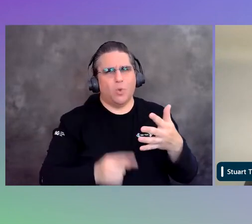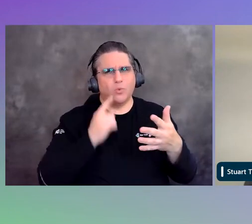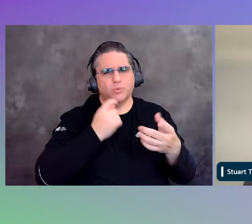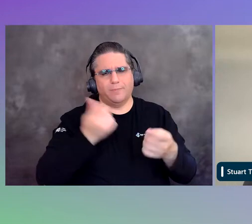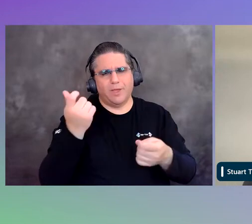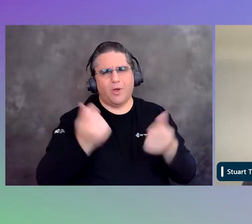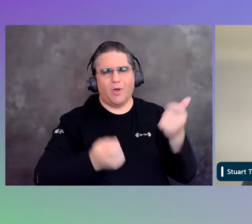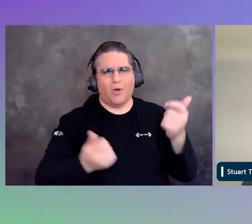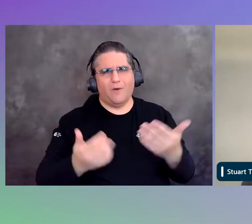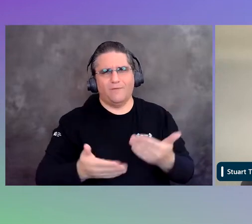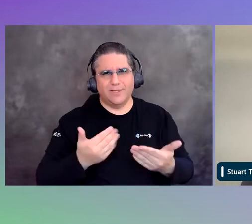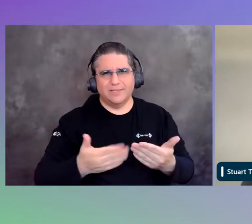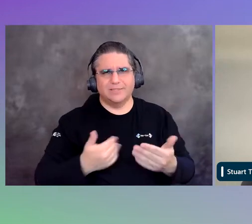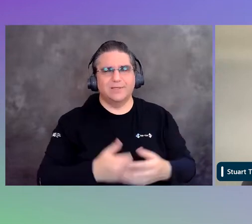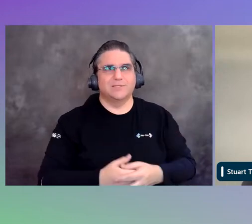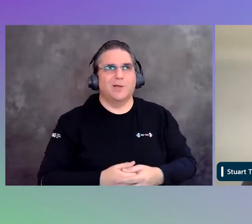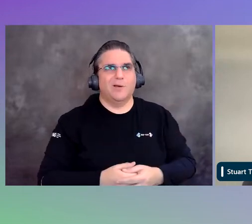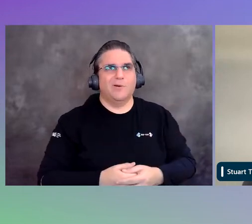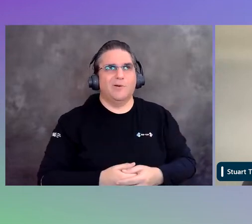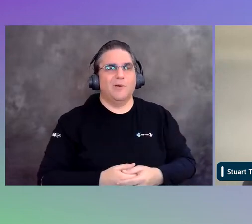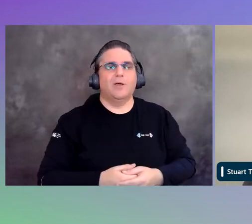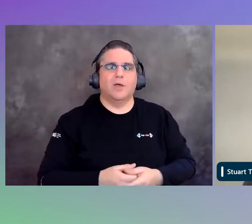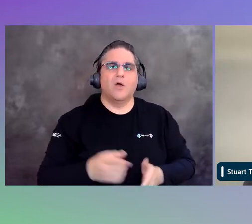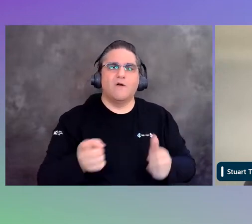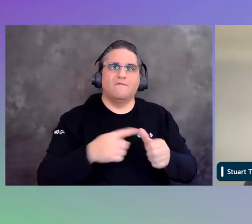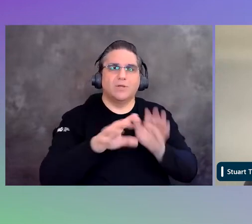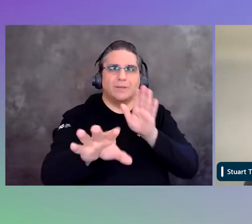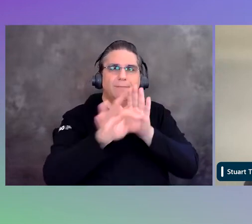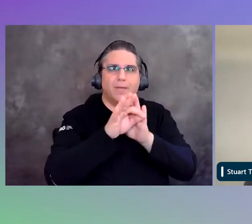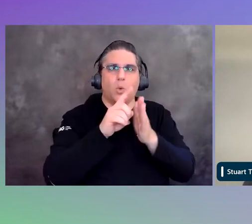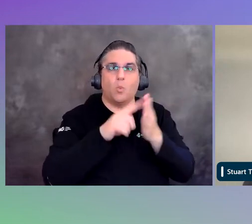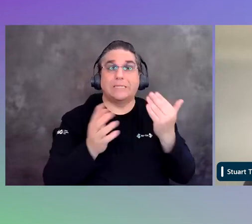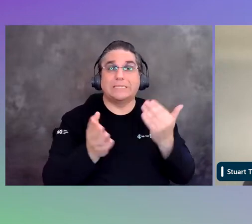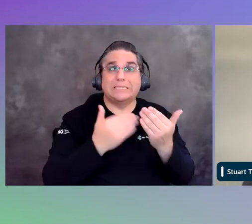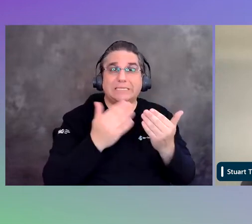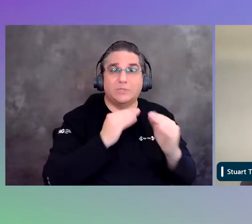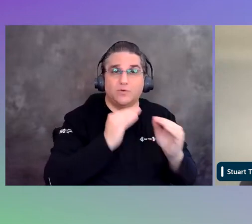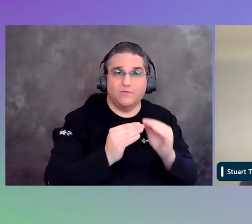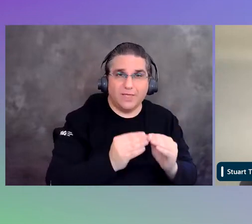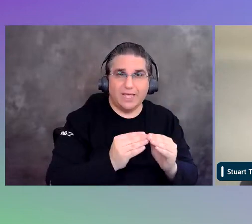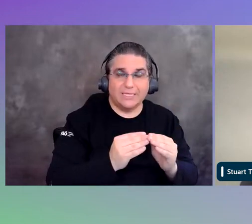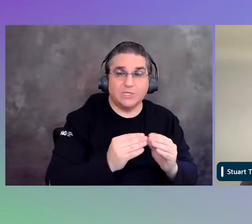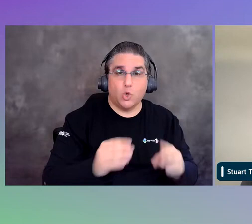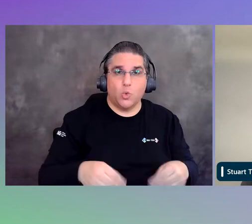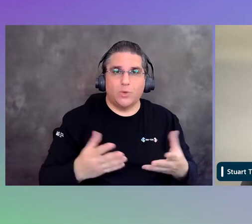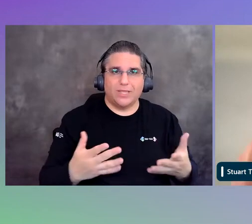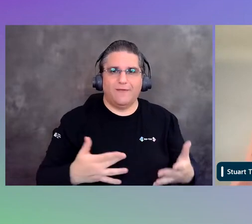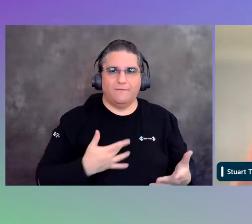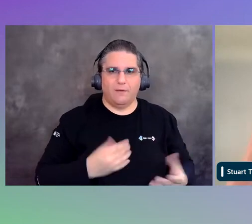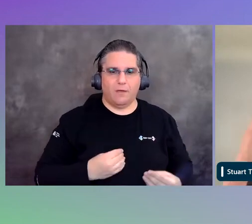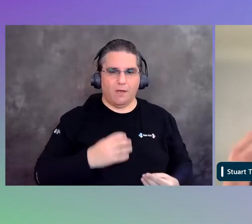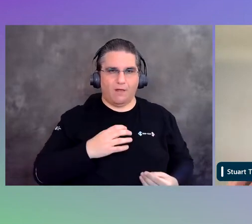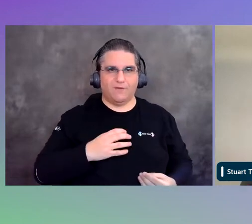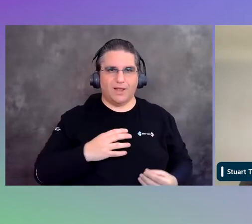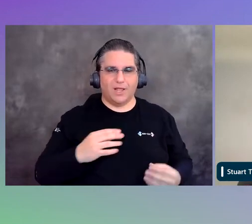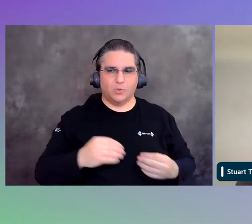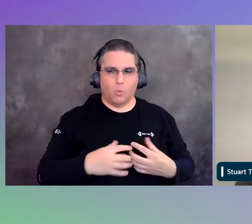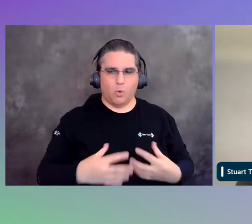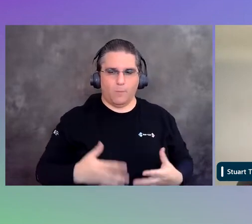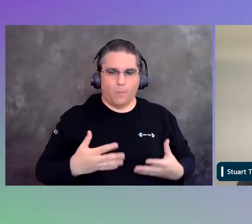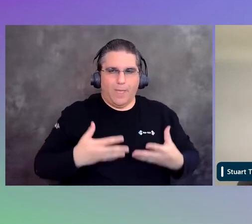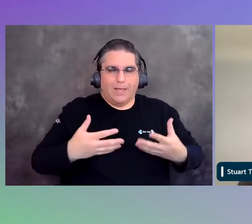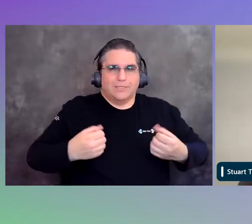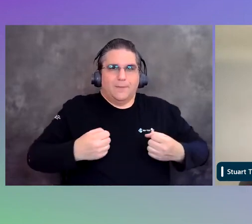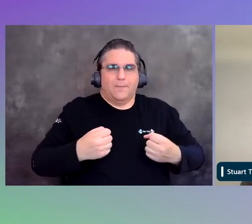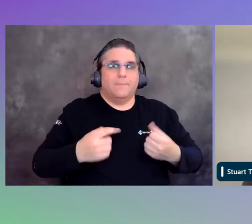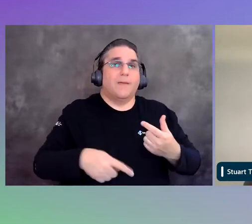for the kind of easy fixes first to build momentum, to build confidence in our engineering teams, and then celebrating